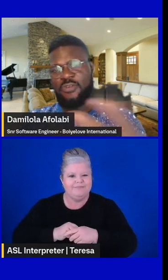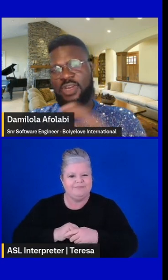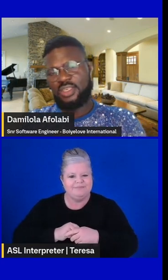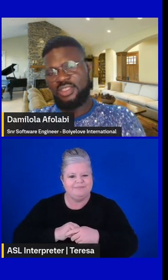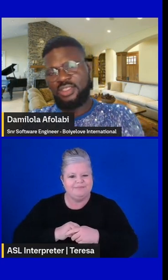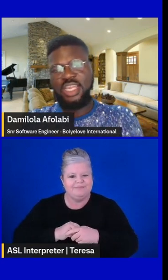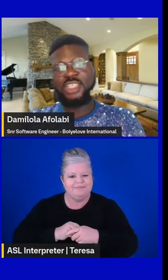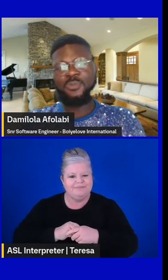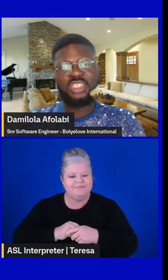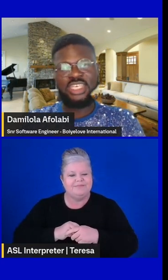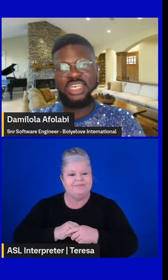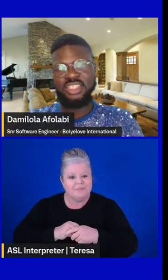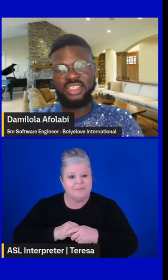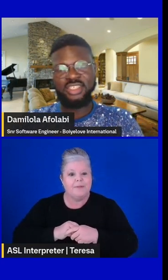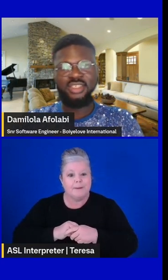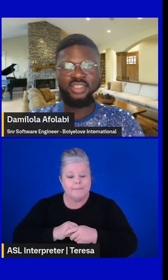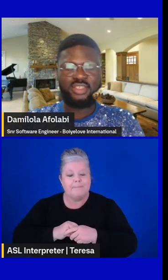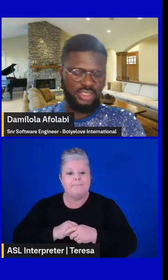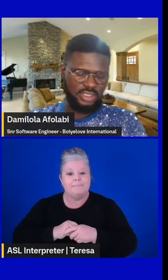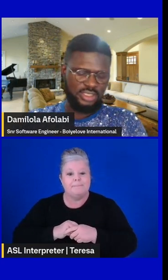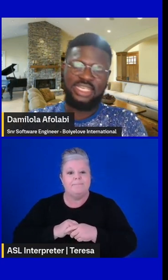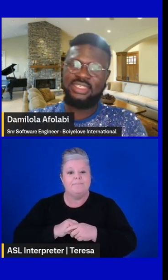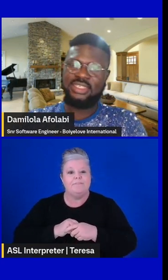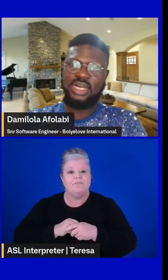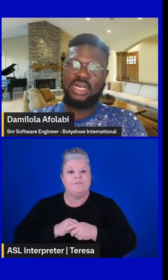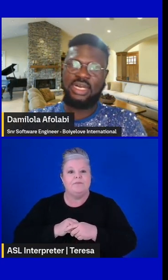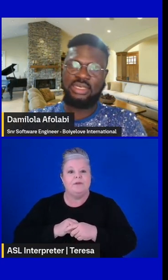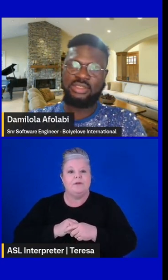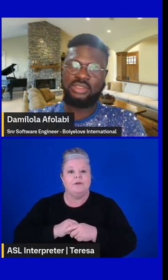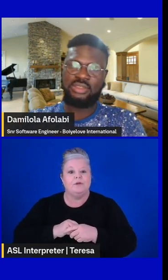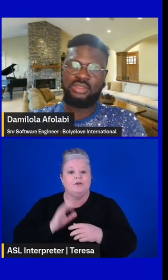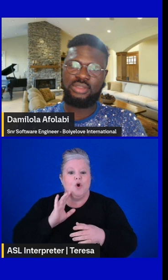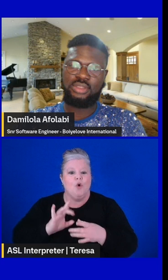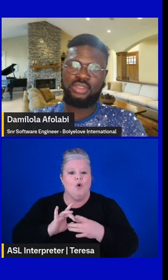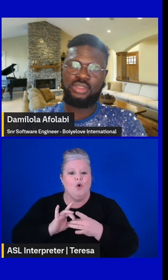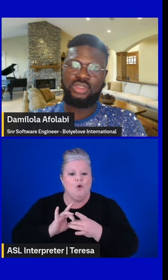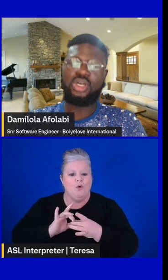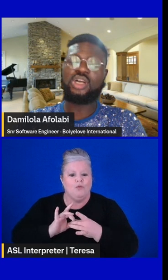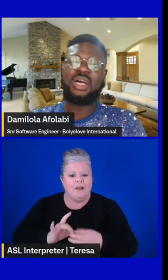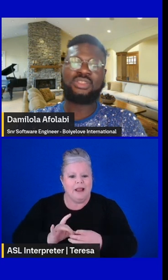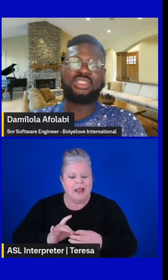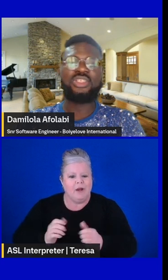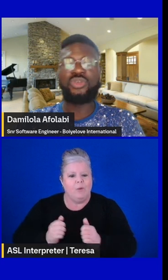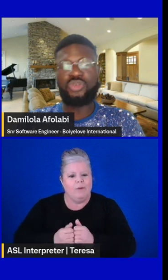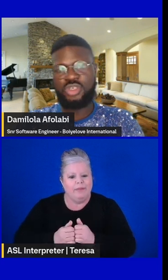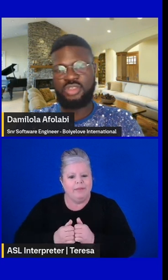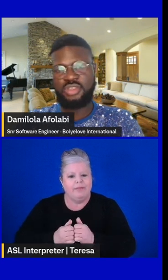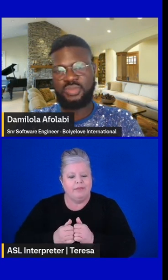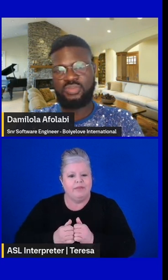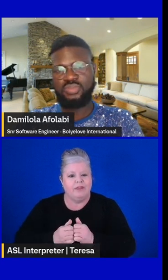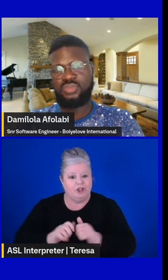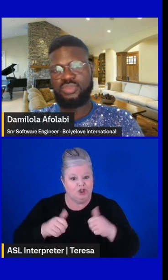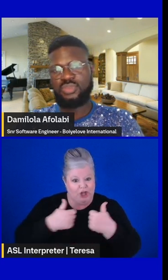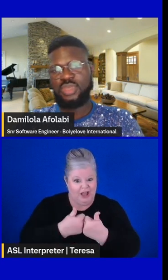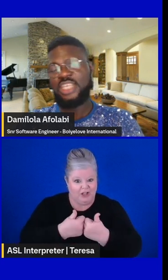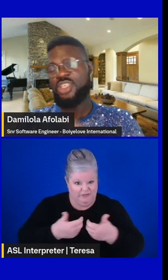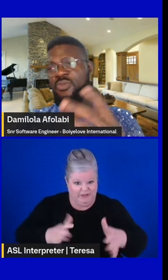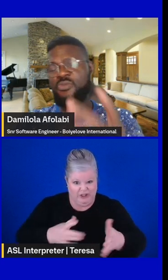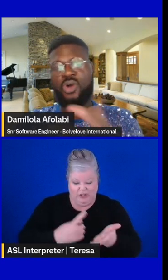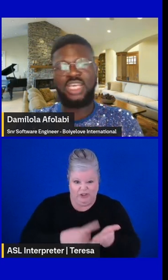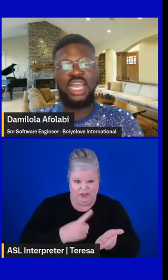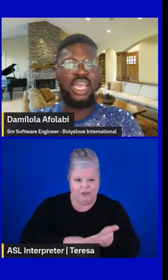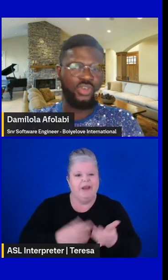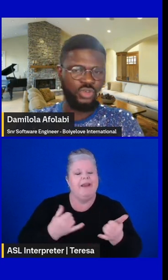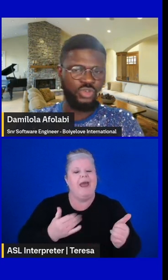So we've explored the challenges. Let's talk about the solutions,